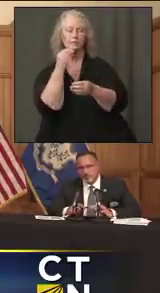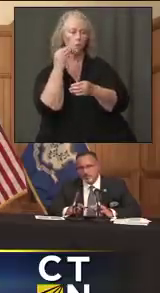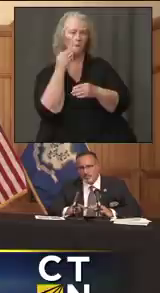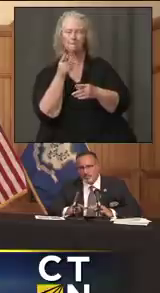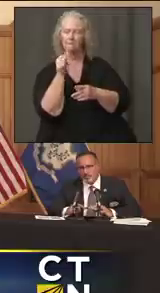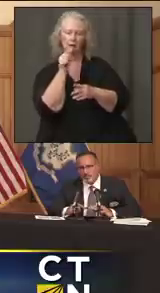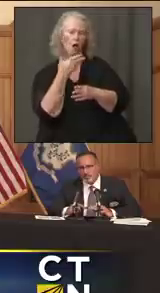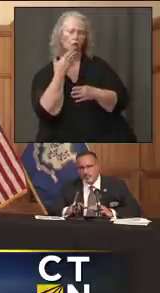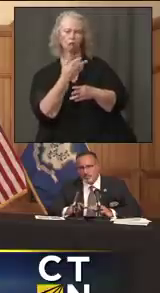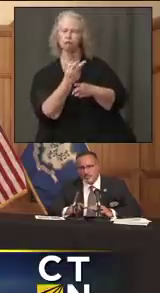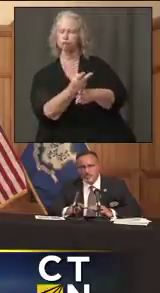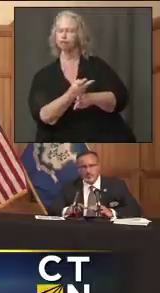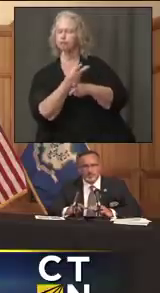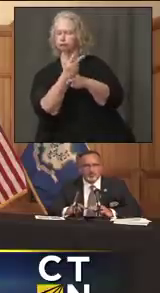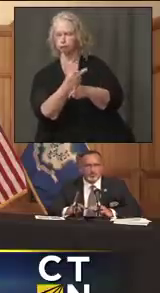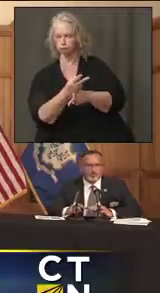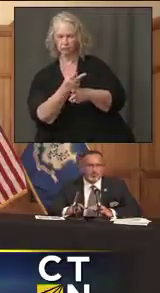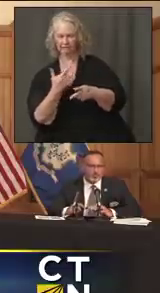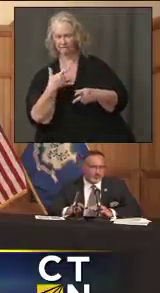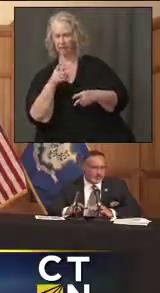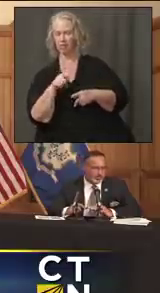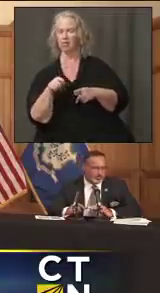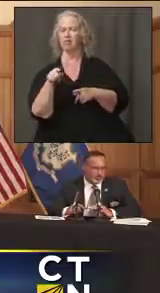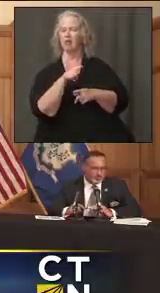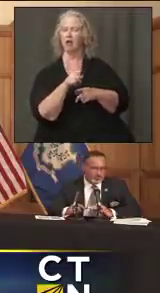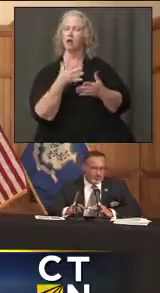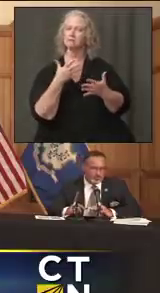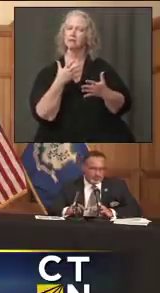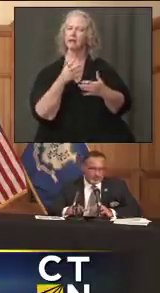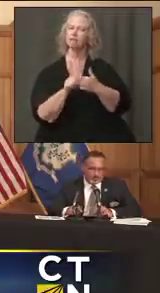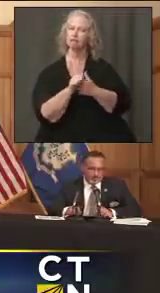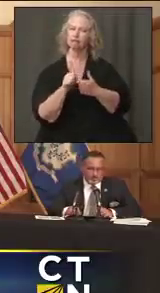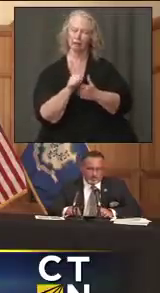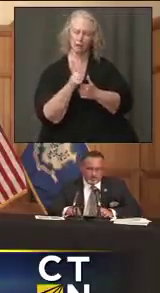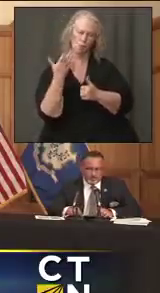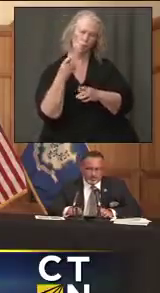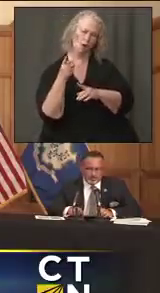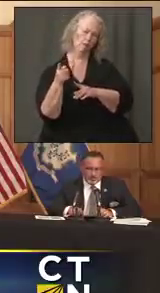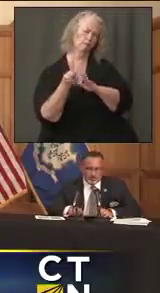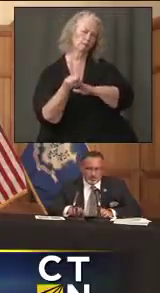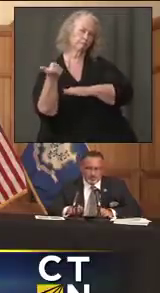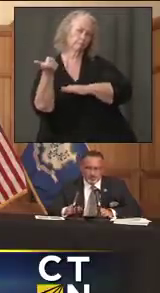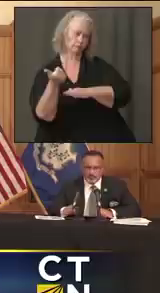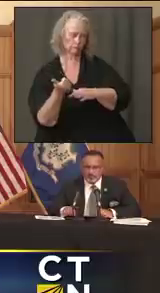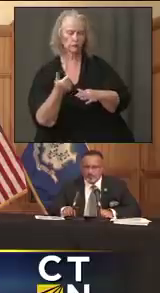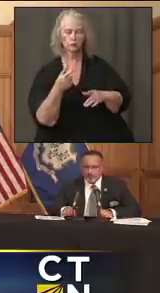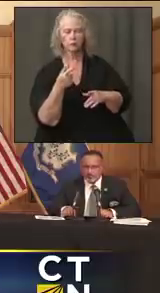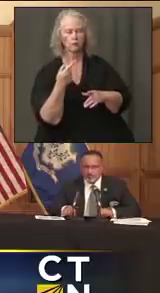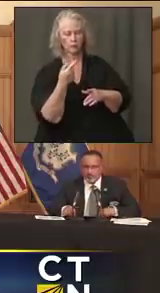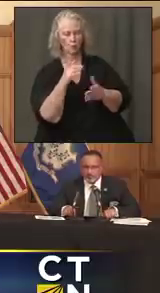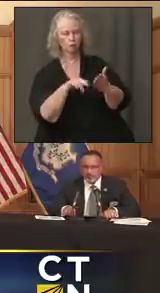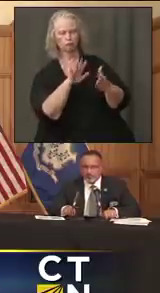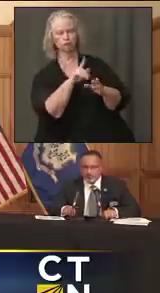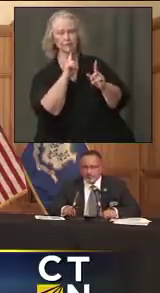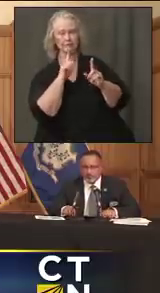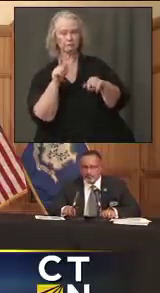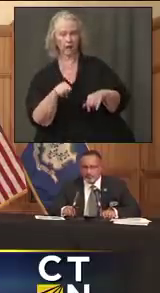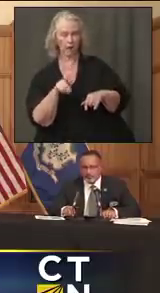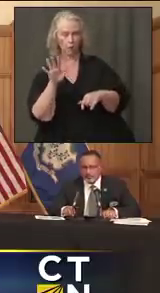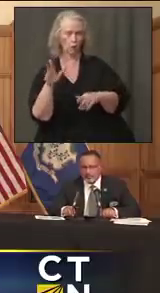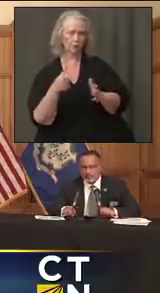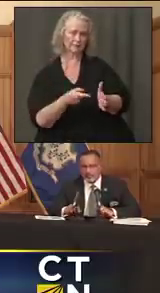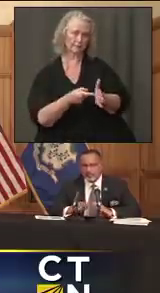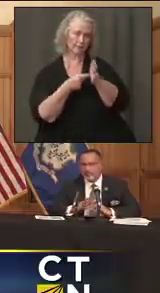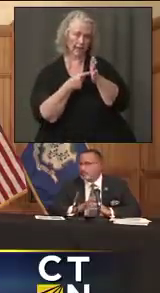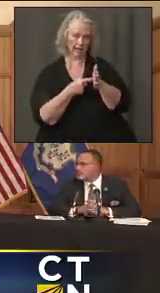pandemic, putting both workers and residents at risk. What's your response to their demands, and does the governor's office or